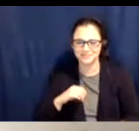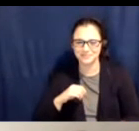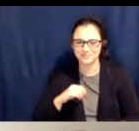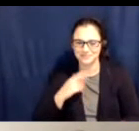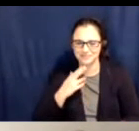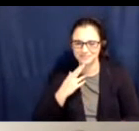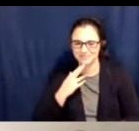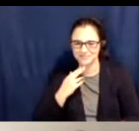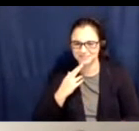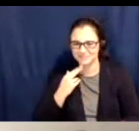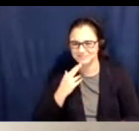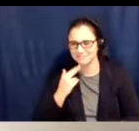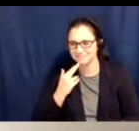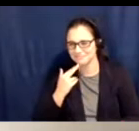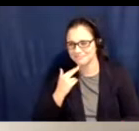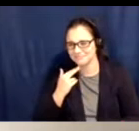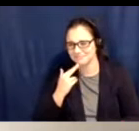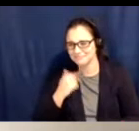He's so cute.